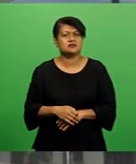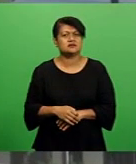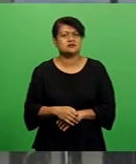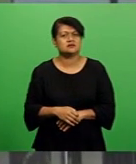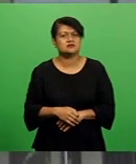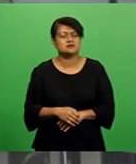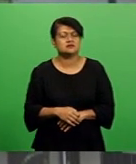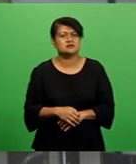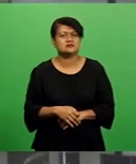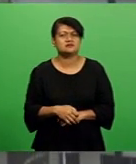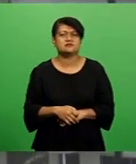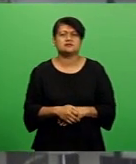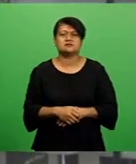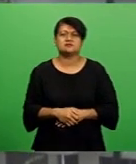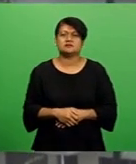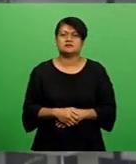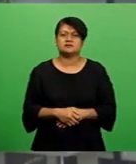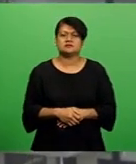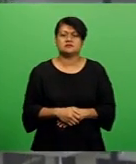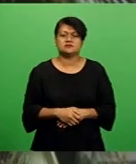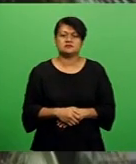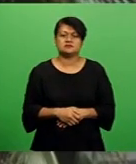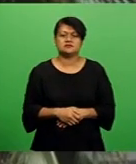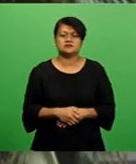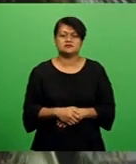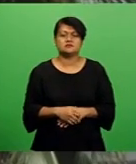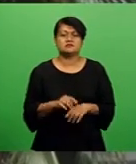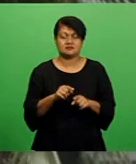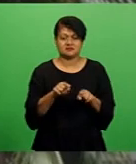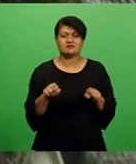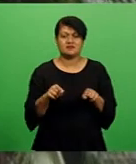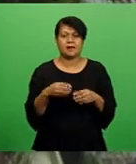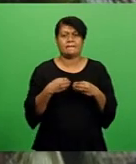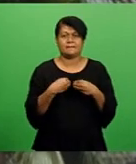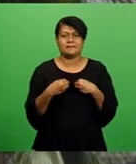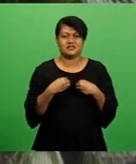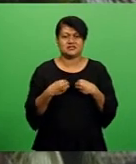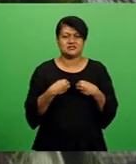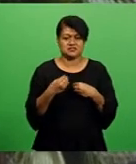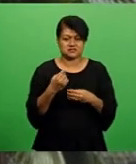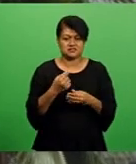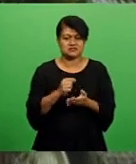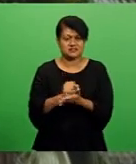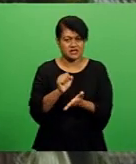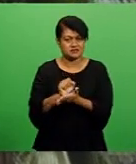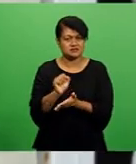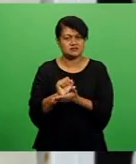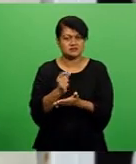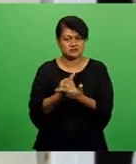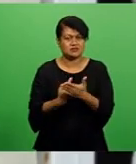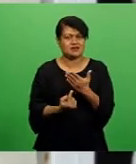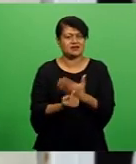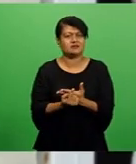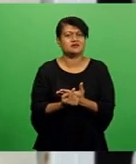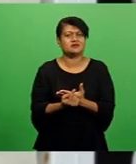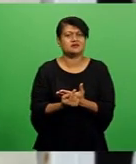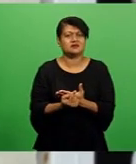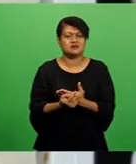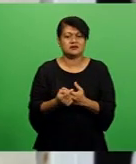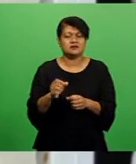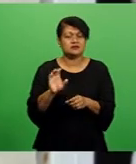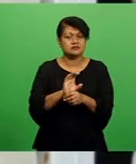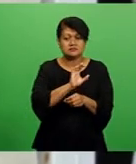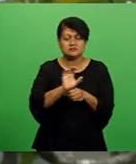And in the residential and commercial sales, the market has declined up to 30%. The Real Estate